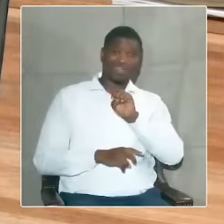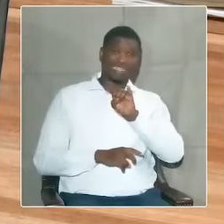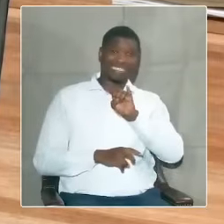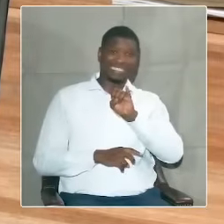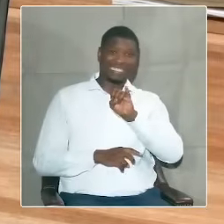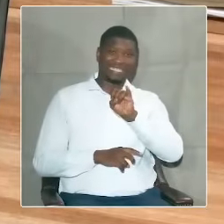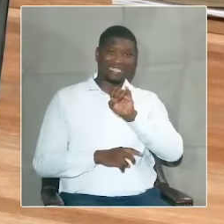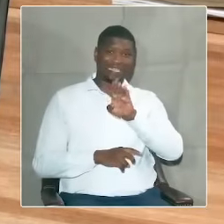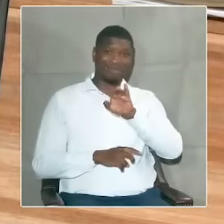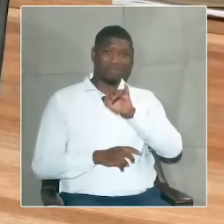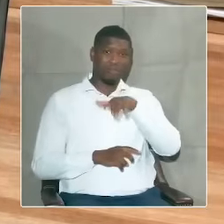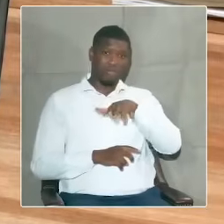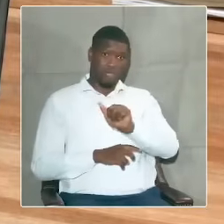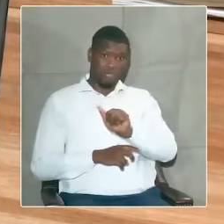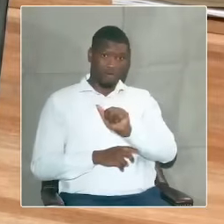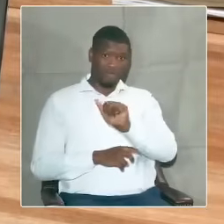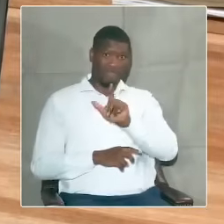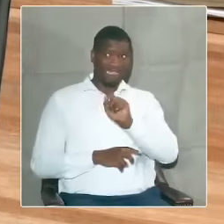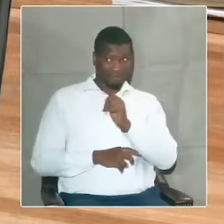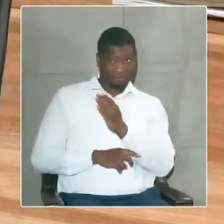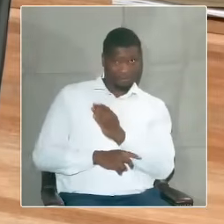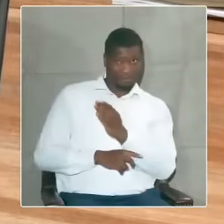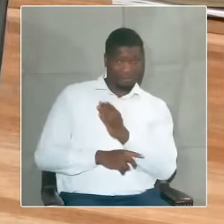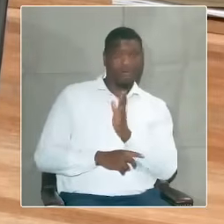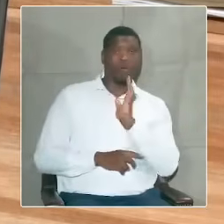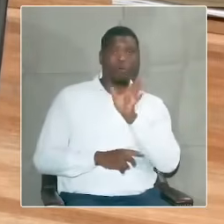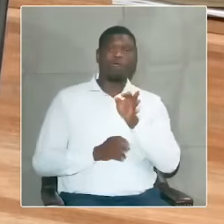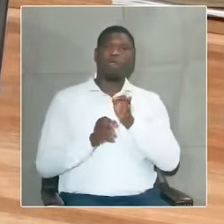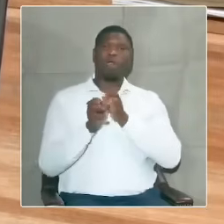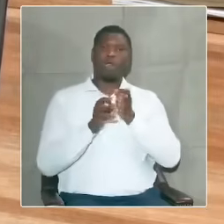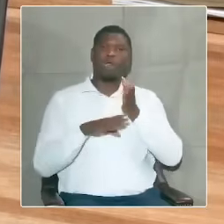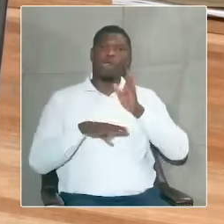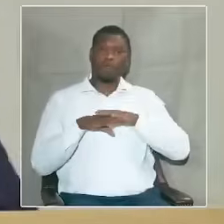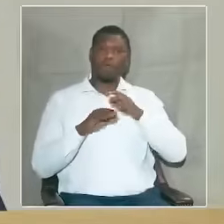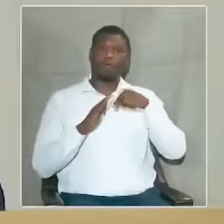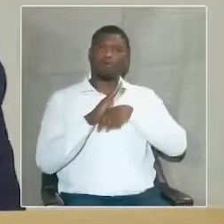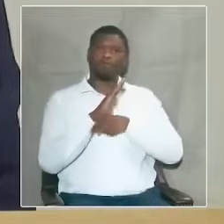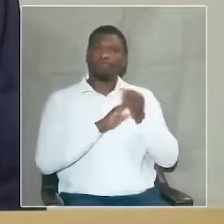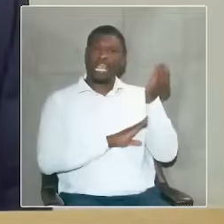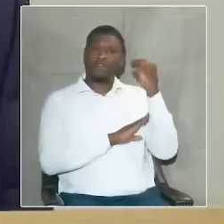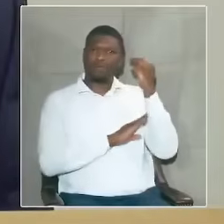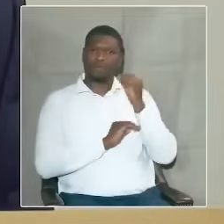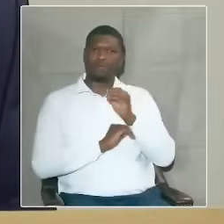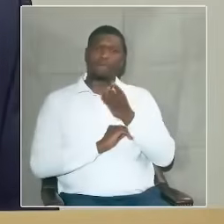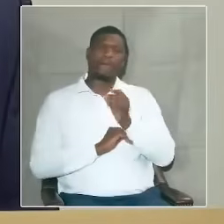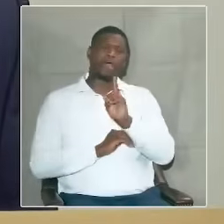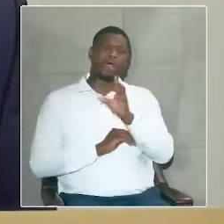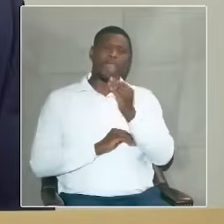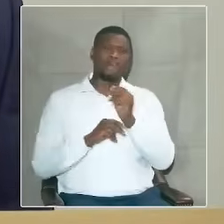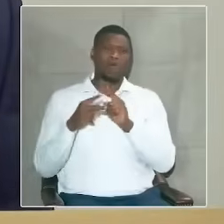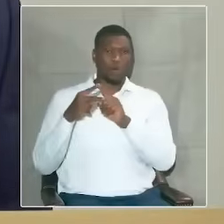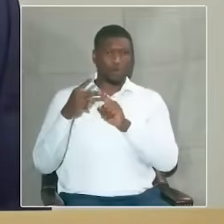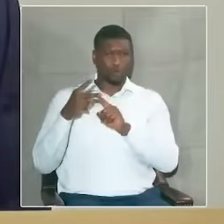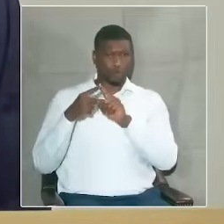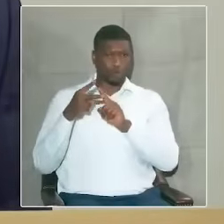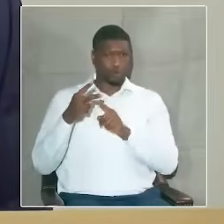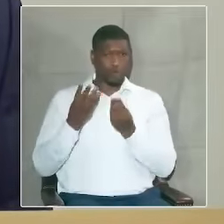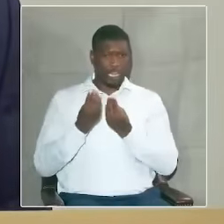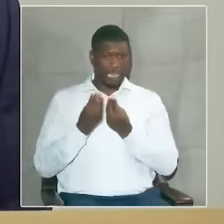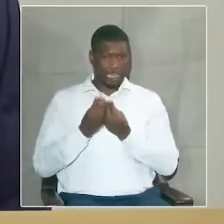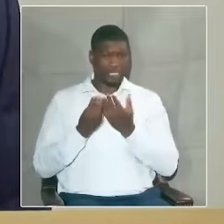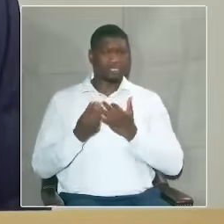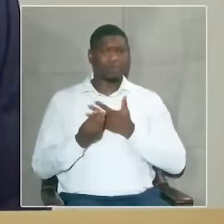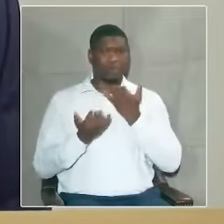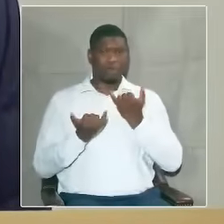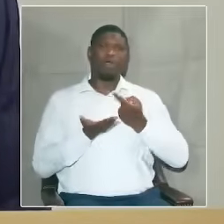Sibia. I'll come back to the other details at a later stage, but there are two things that I'd like you to